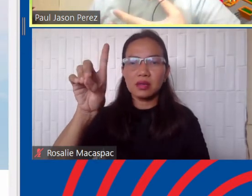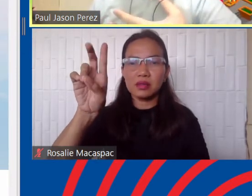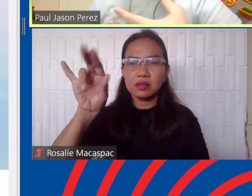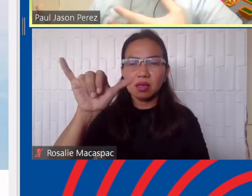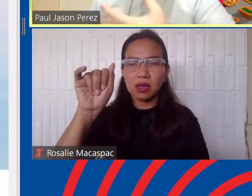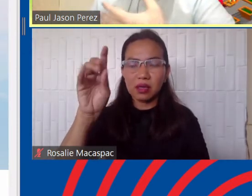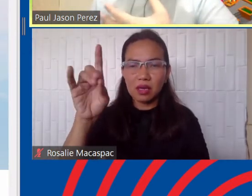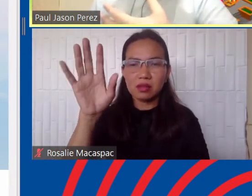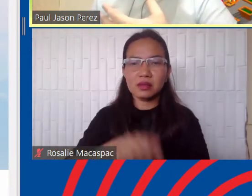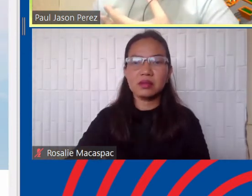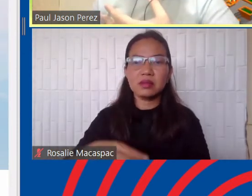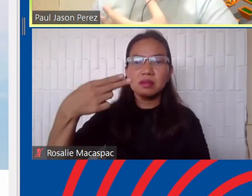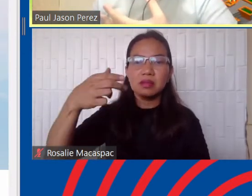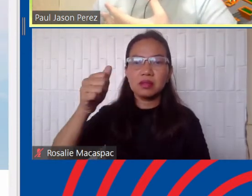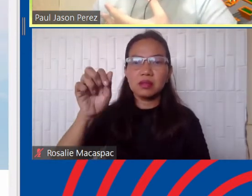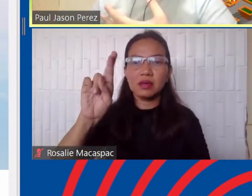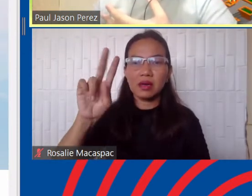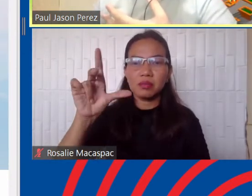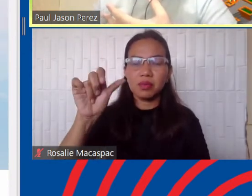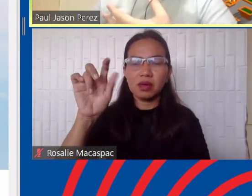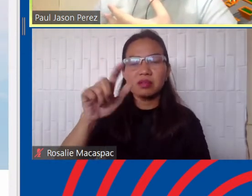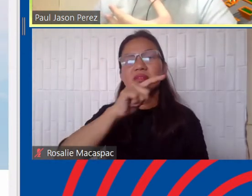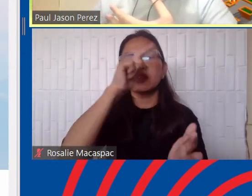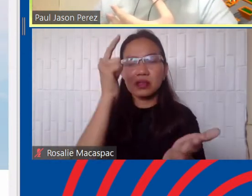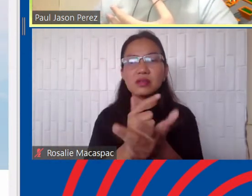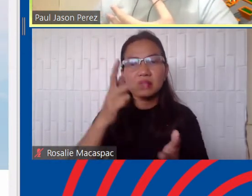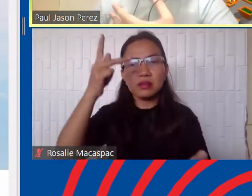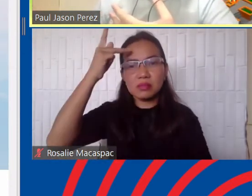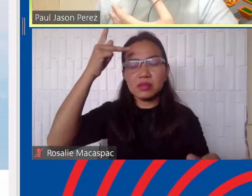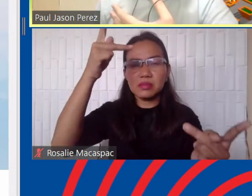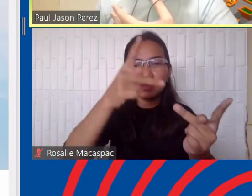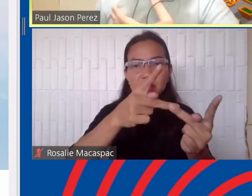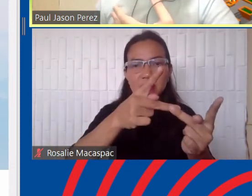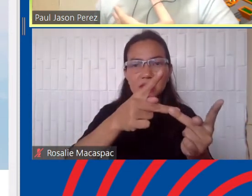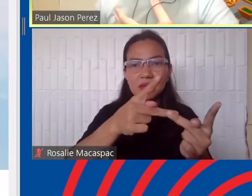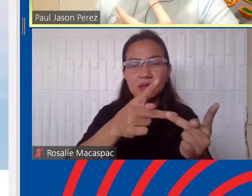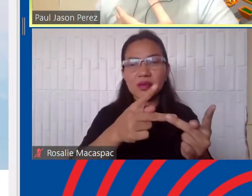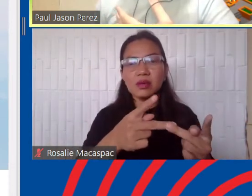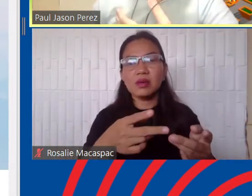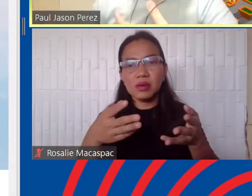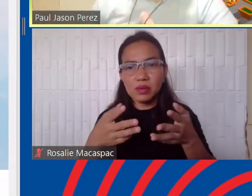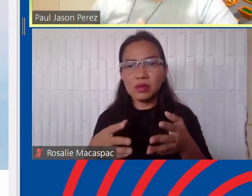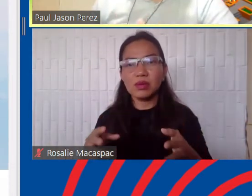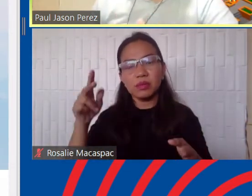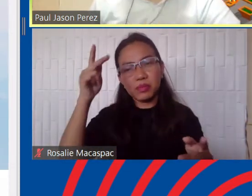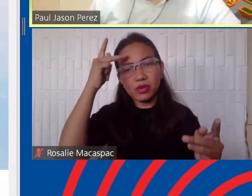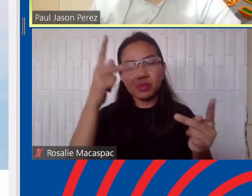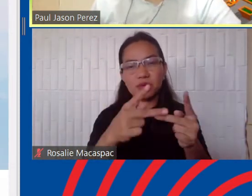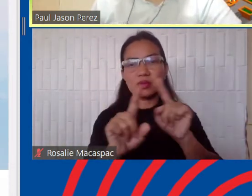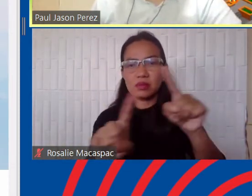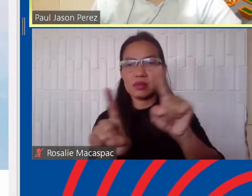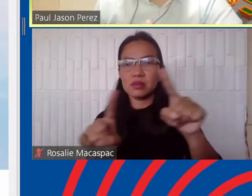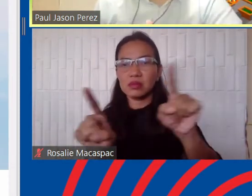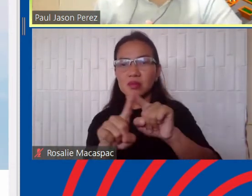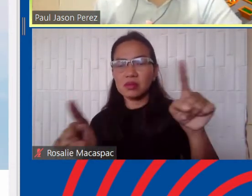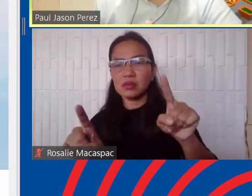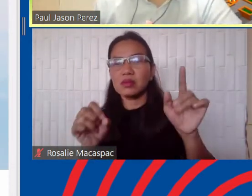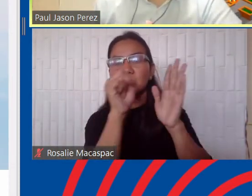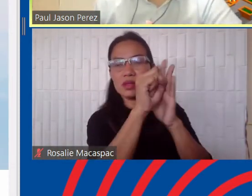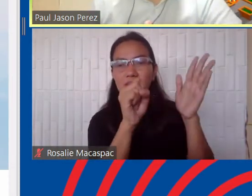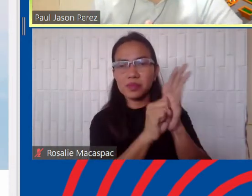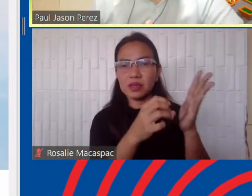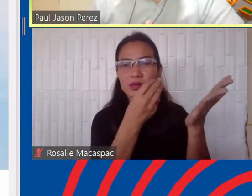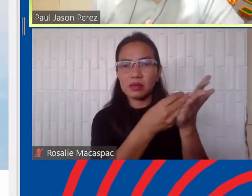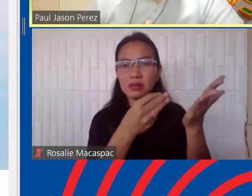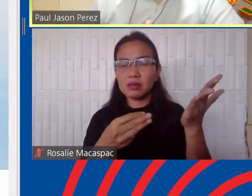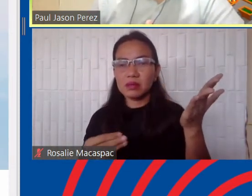are general purpose, or in a way, they are for different subject matter.